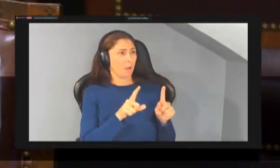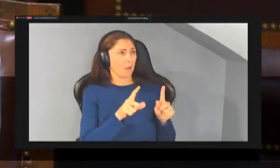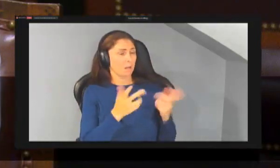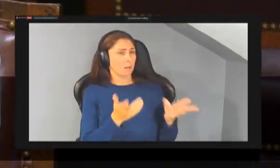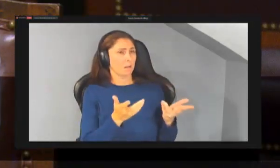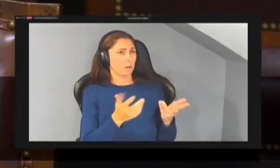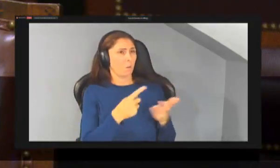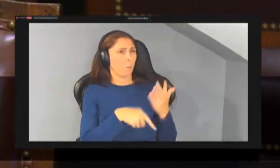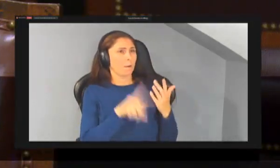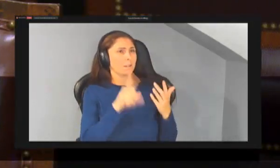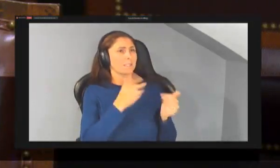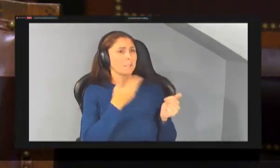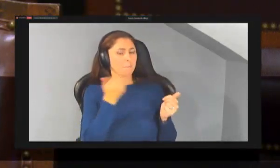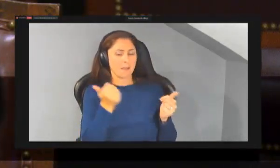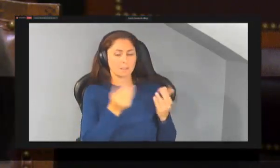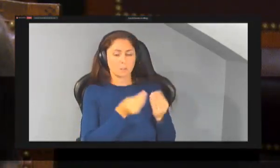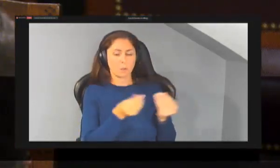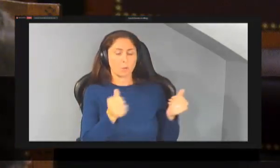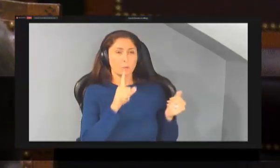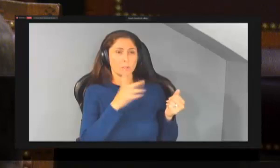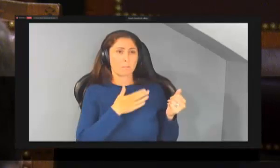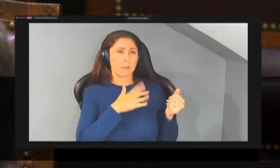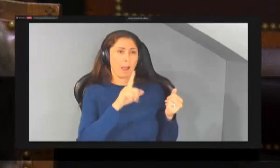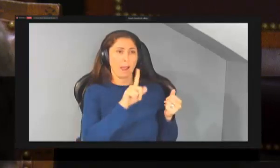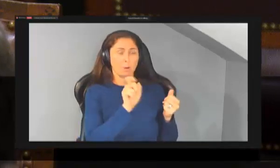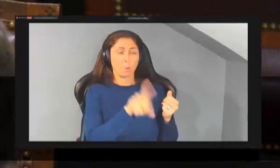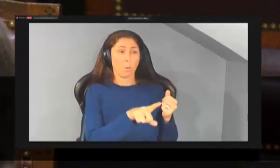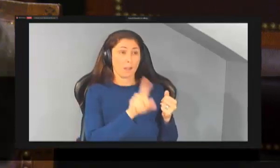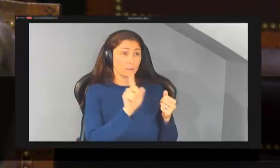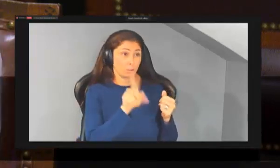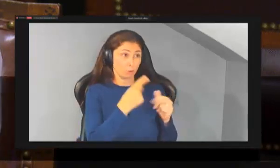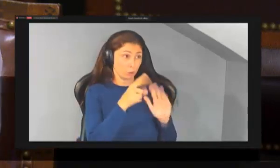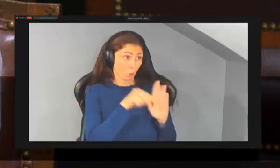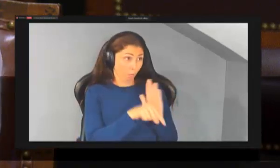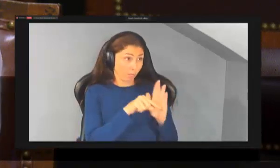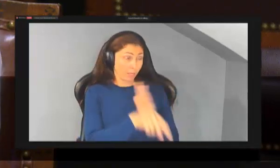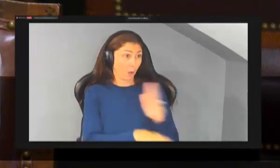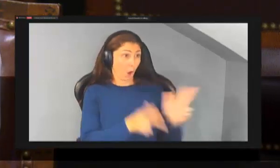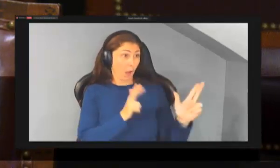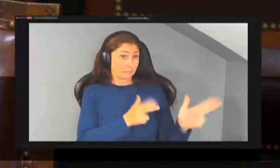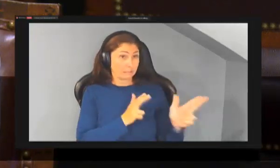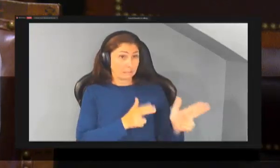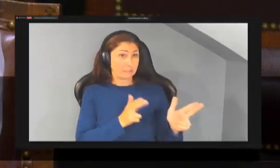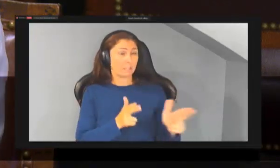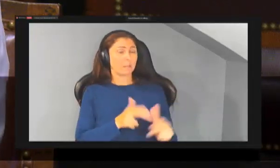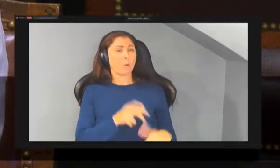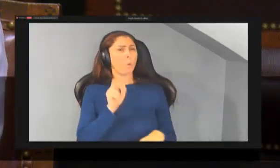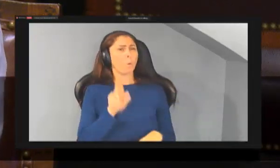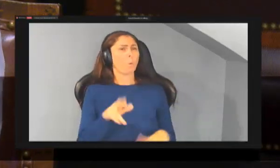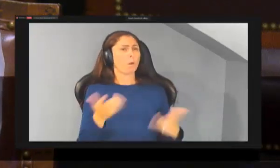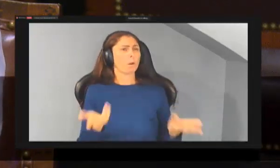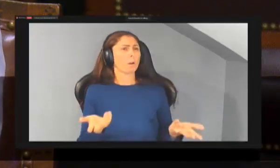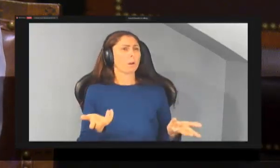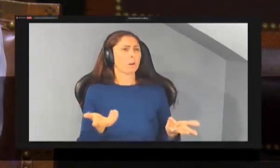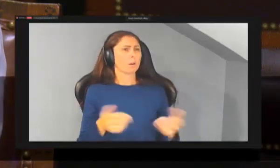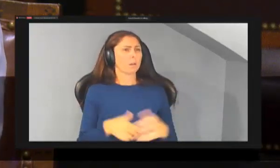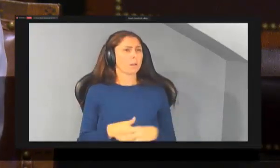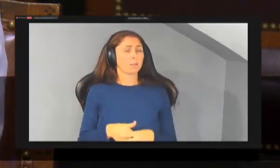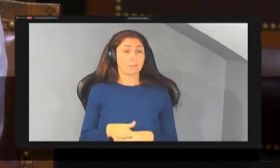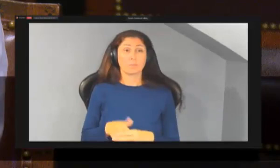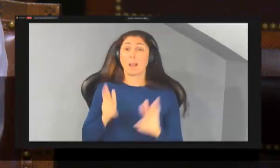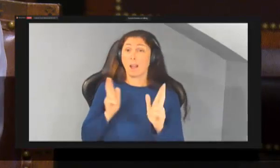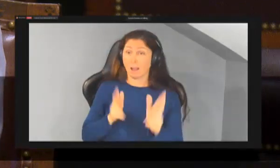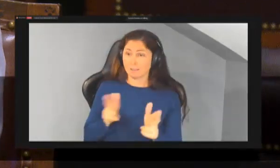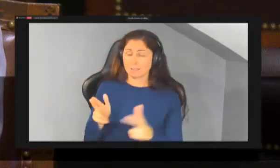what is the best solution, I guess, is my question. Just simply calling or hunting? Or is it hunting? Hunting would be the